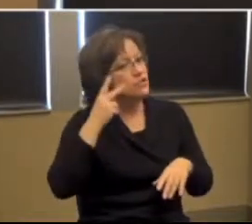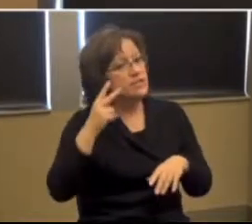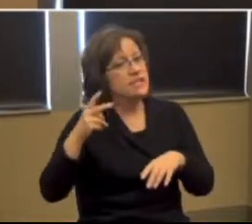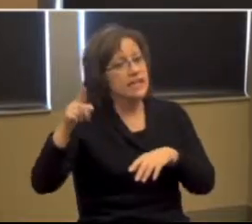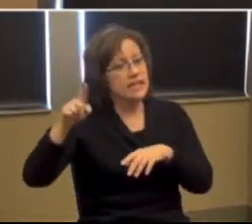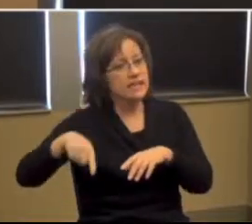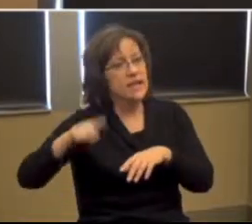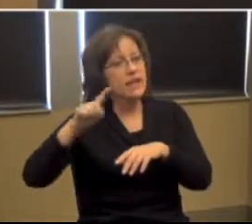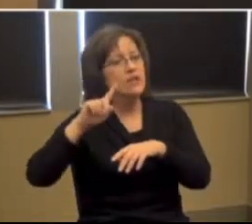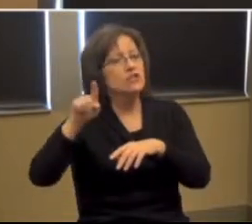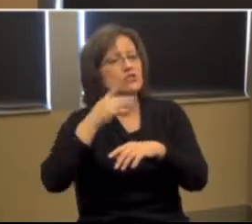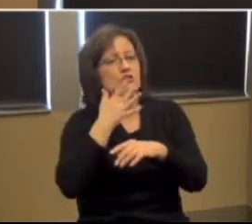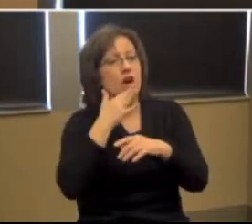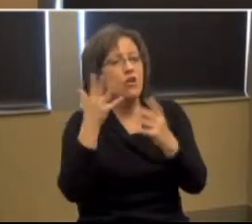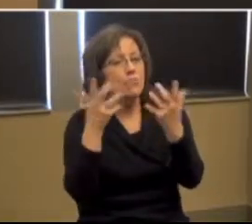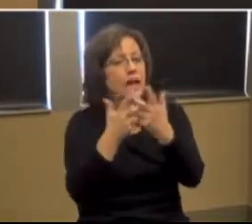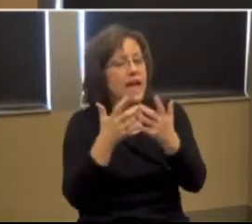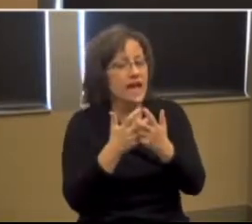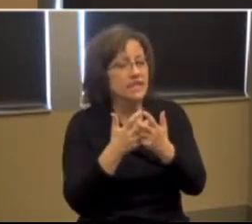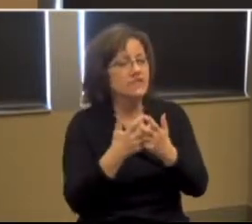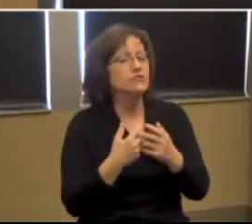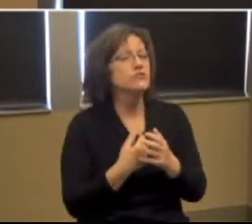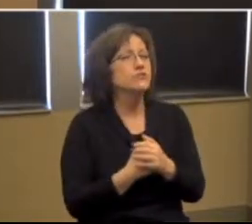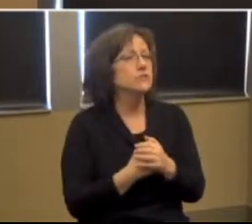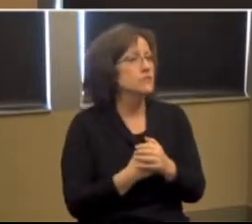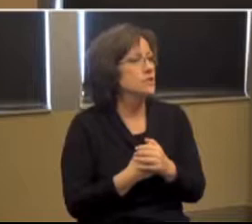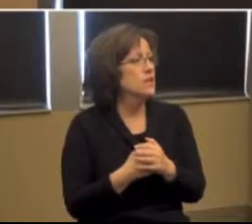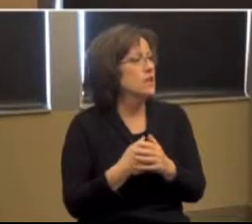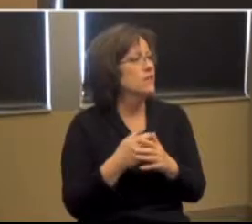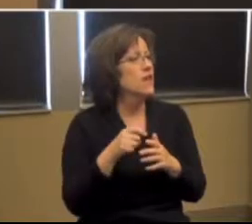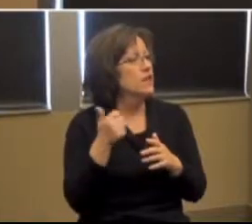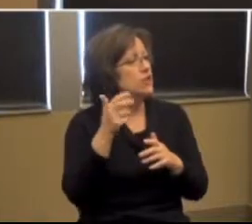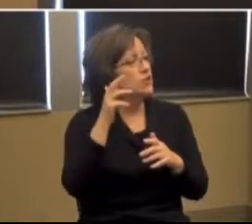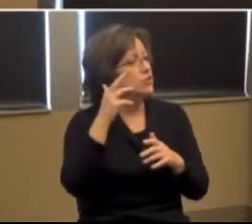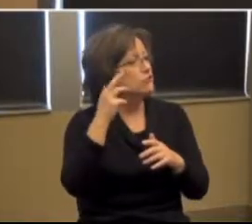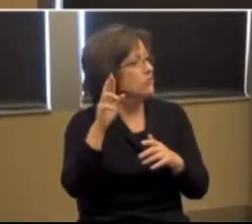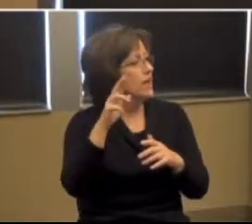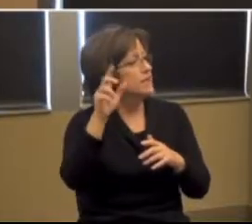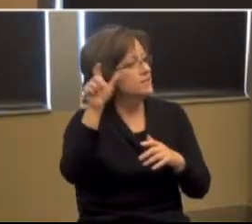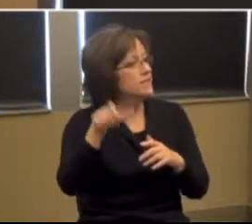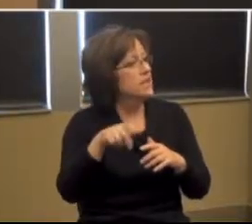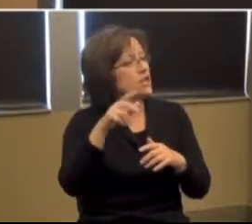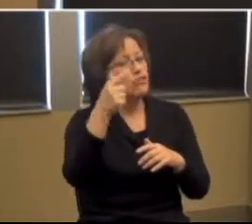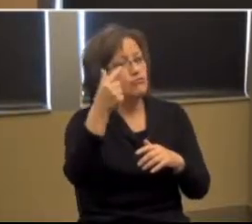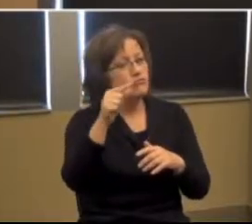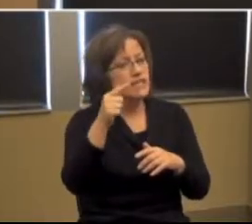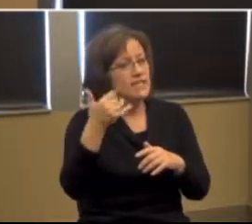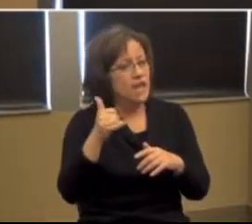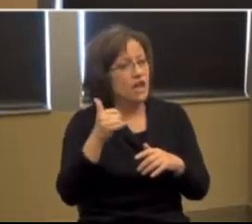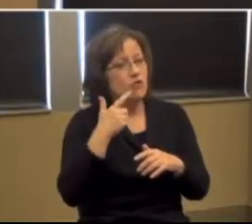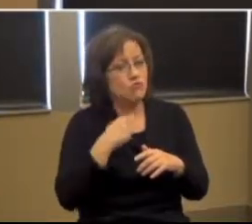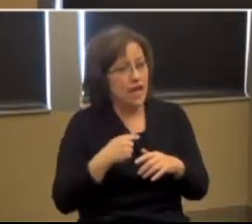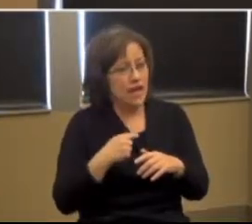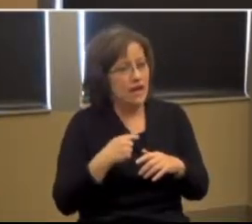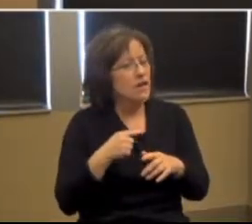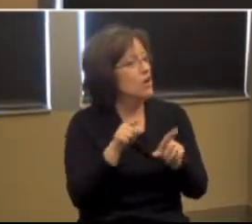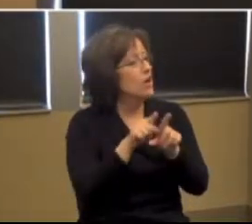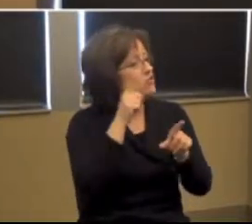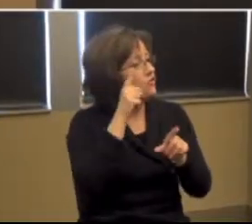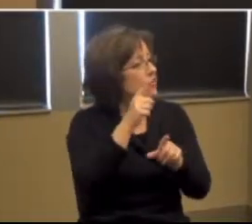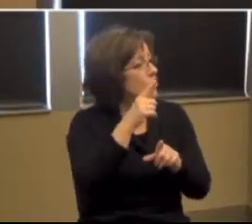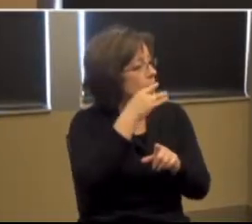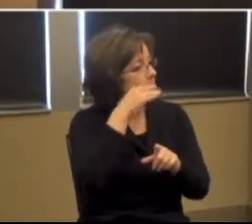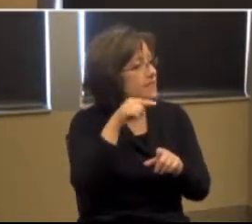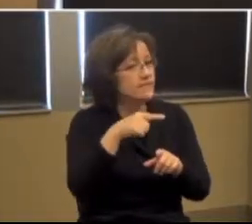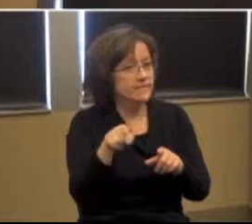So in this right picture over here, it goes green, yellow, red. That's also good for kids